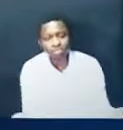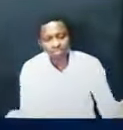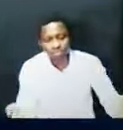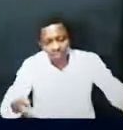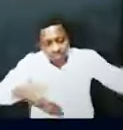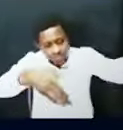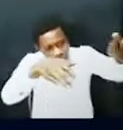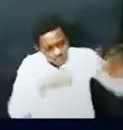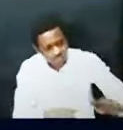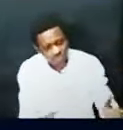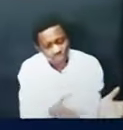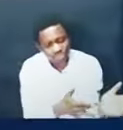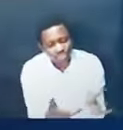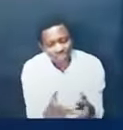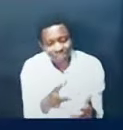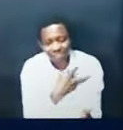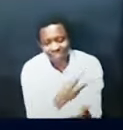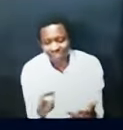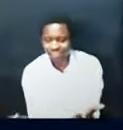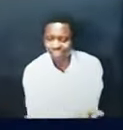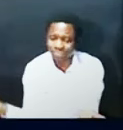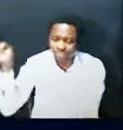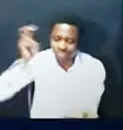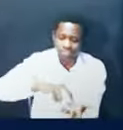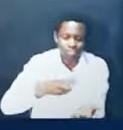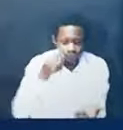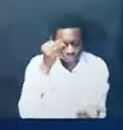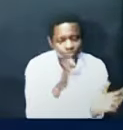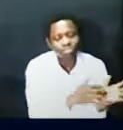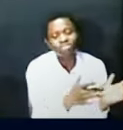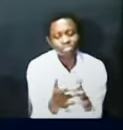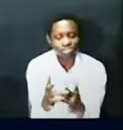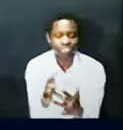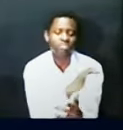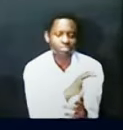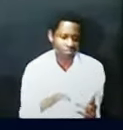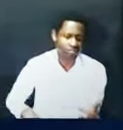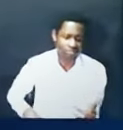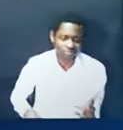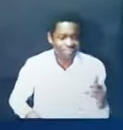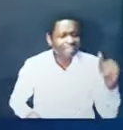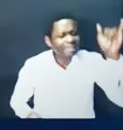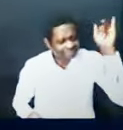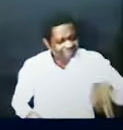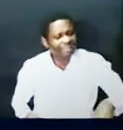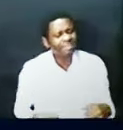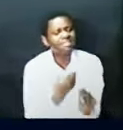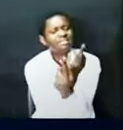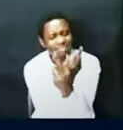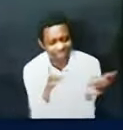Jesus. Isie. And the resurrection of Jesus. Na fe Yesu ni wo sorry. This is the redemption